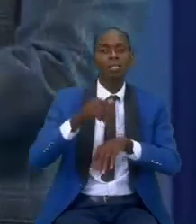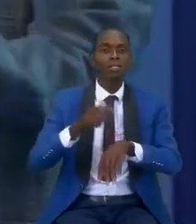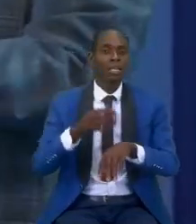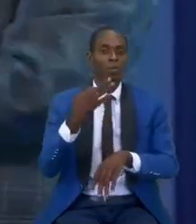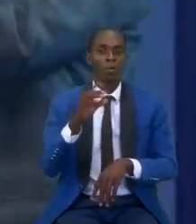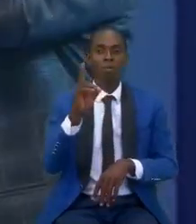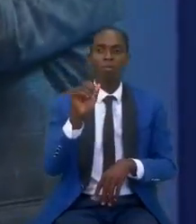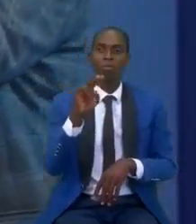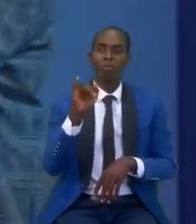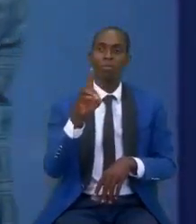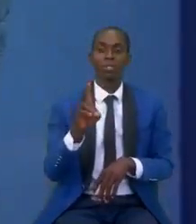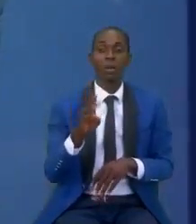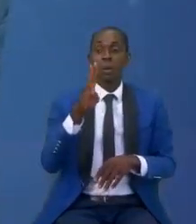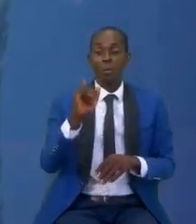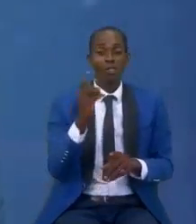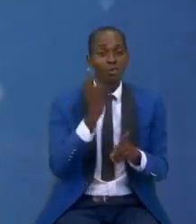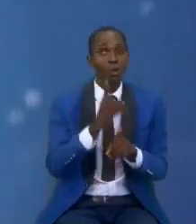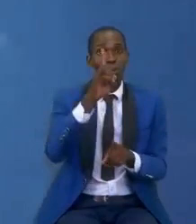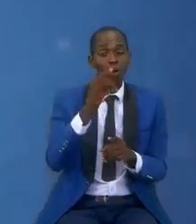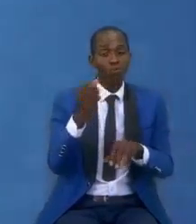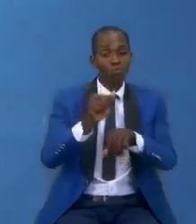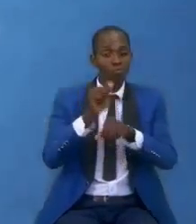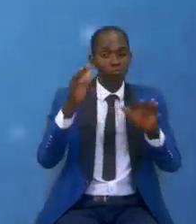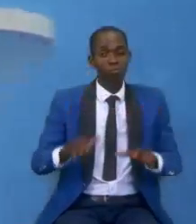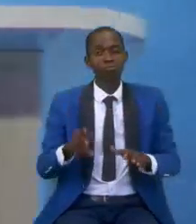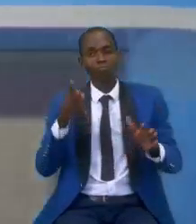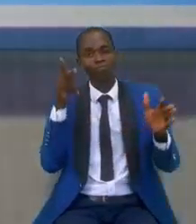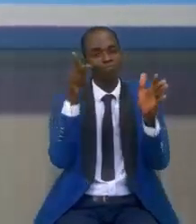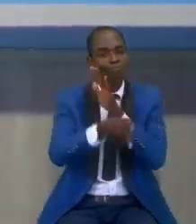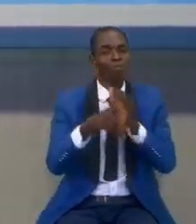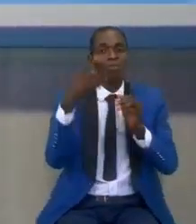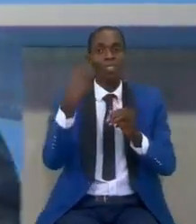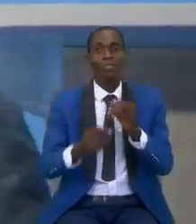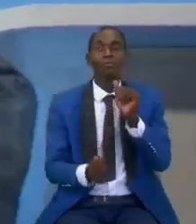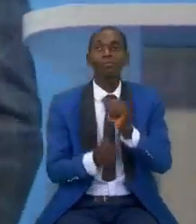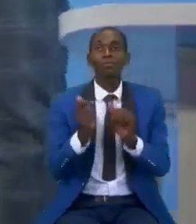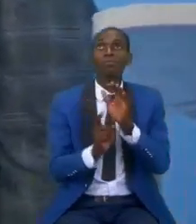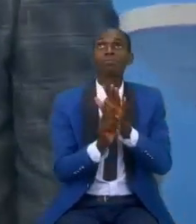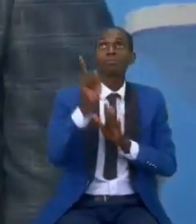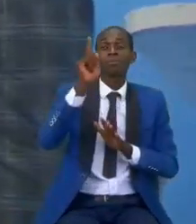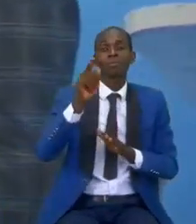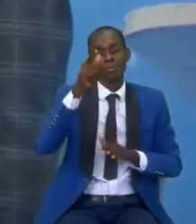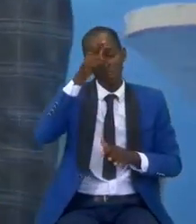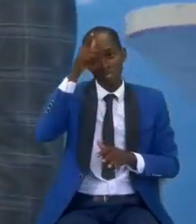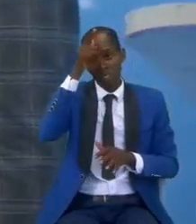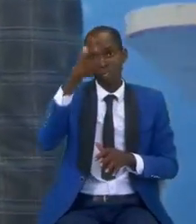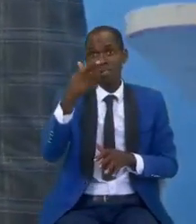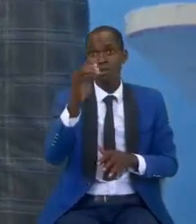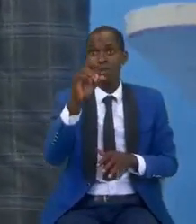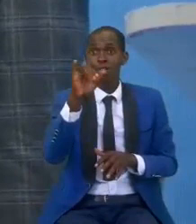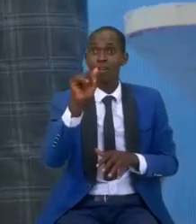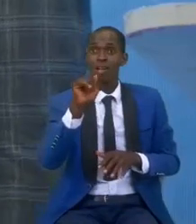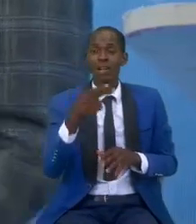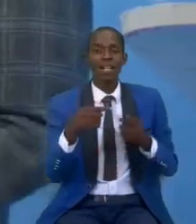greatest enemy of the land, Goliath. He walked in the time of Isaiah, and he said, go tell that